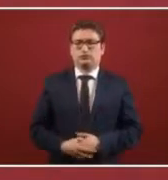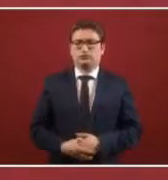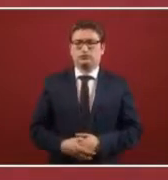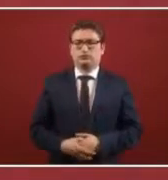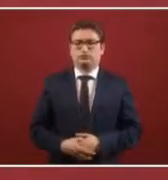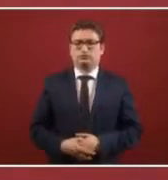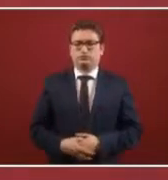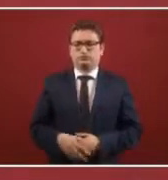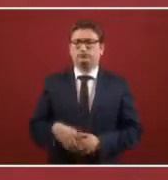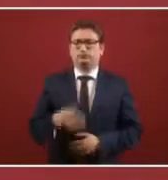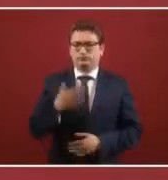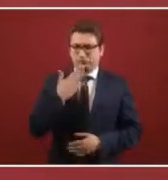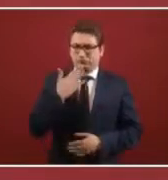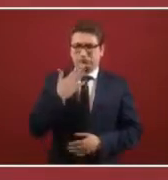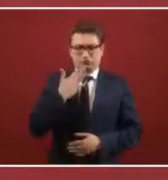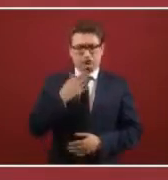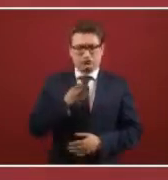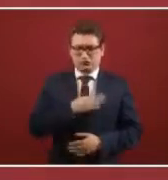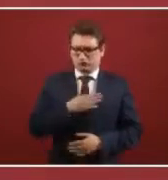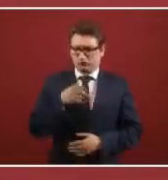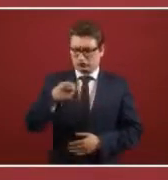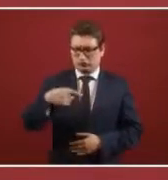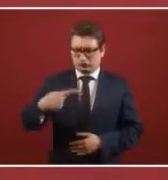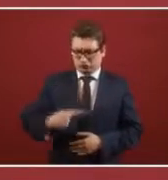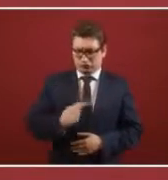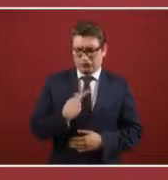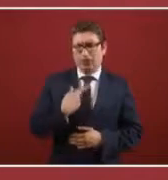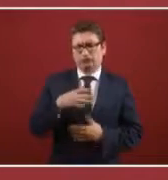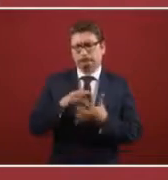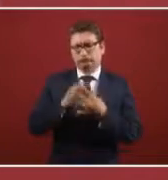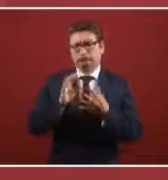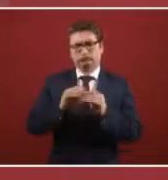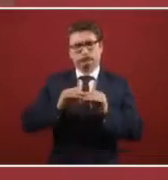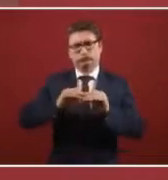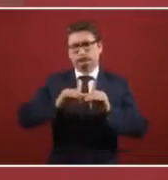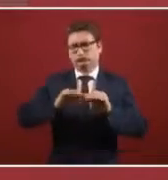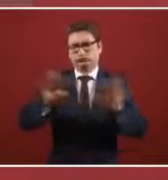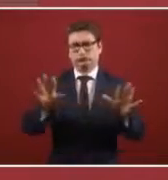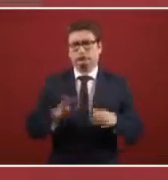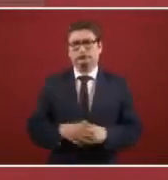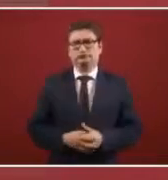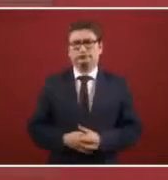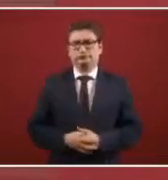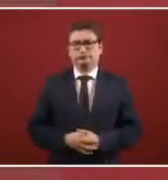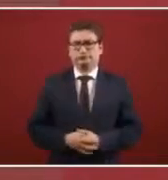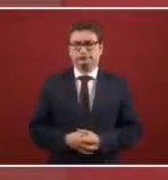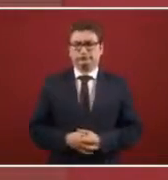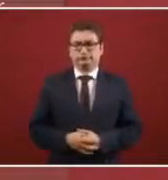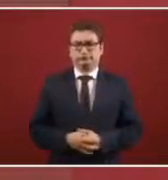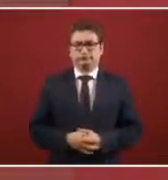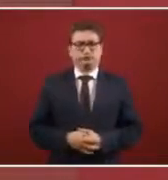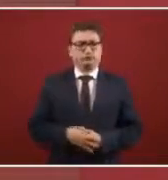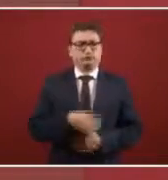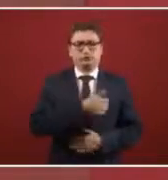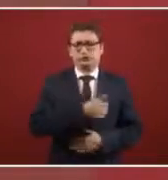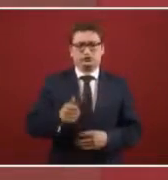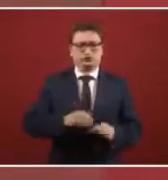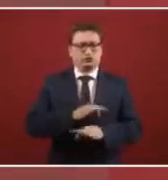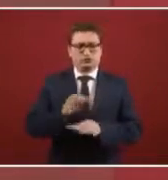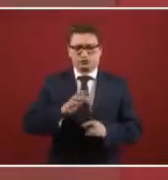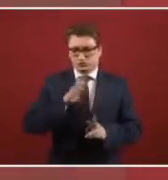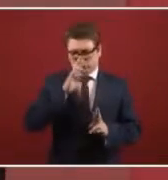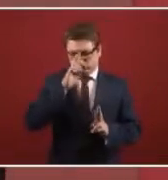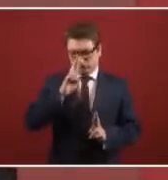qué bien que lo preguntaste. I'm very glad that you asked this to speak over this matter. Ser respetuosos And let's